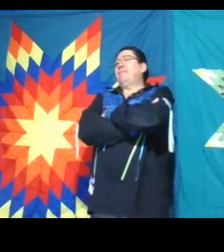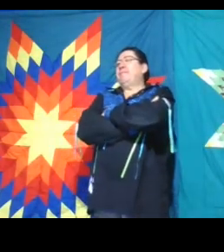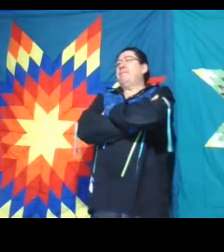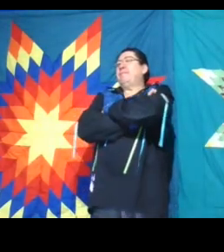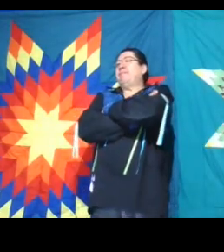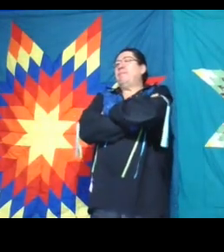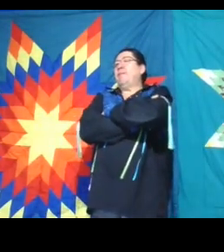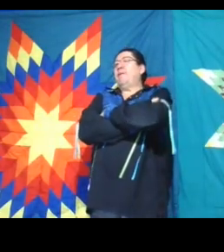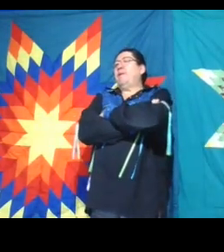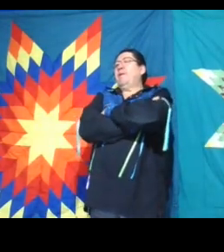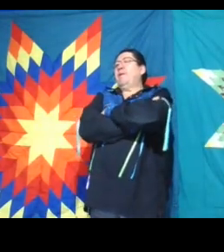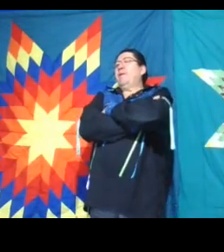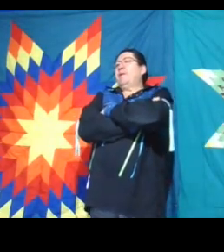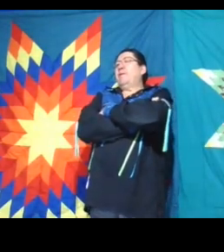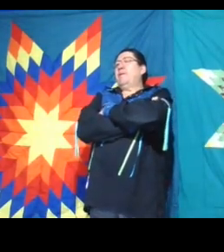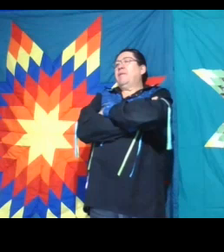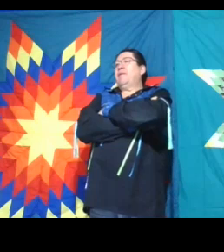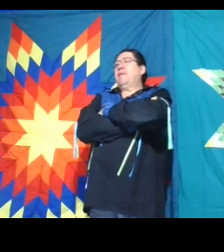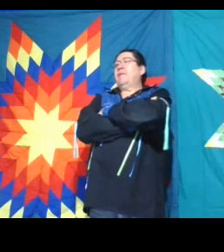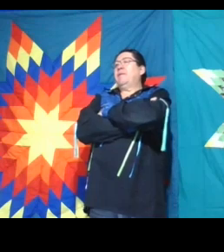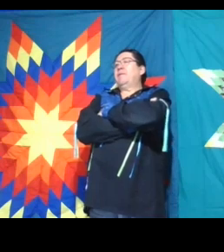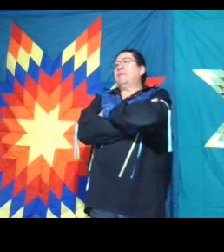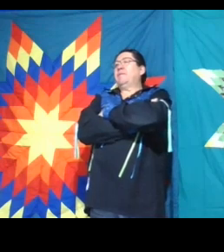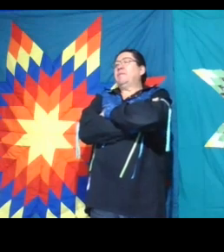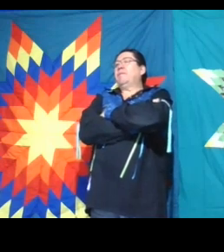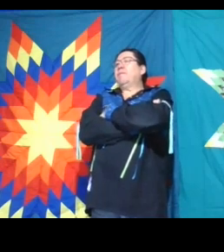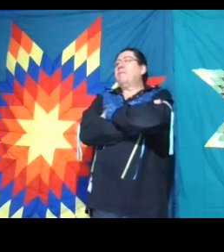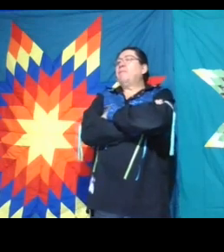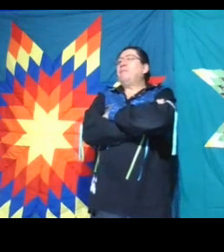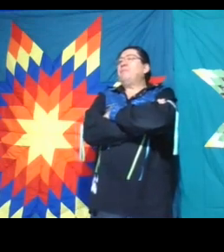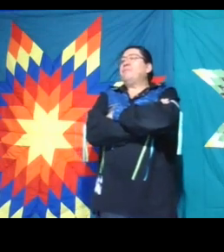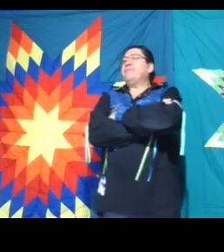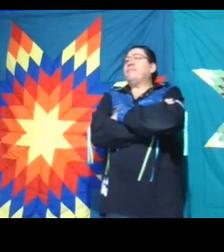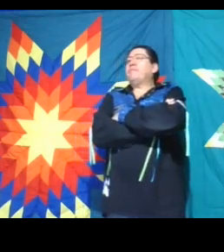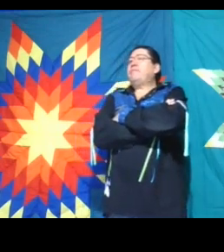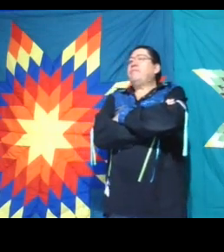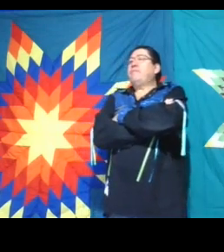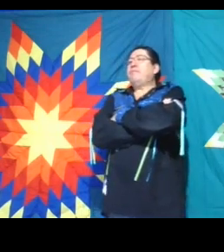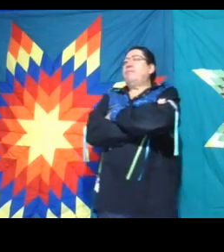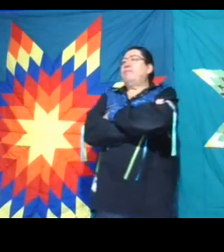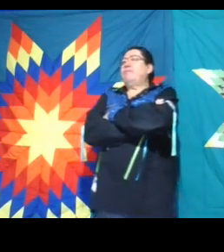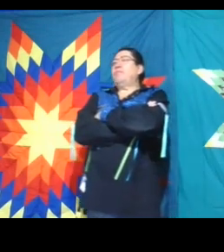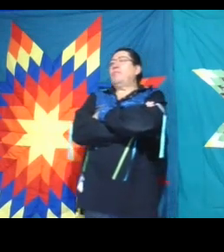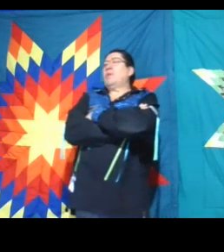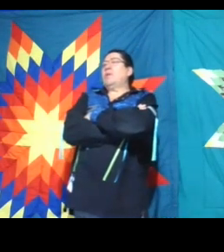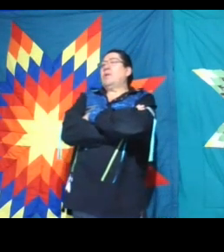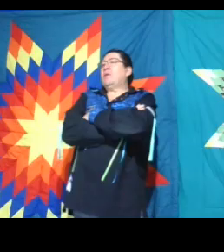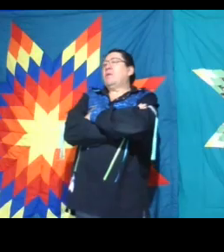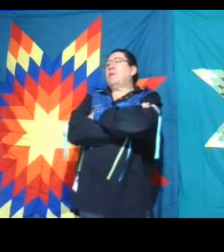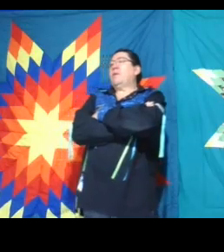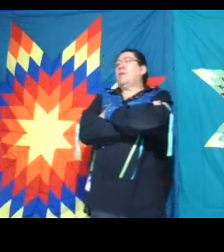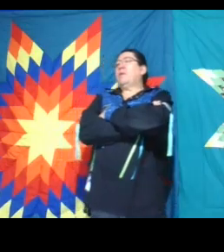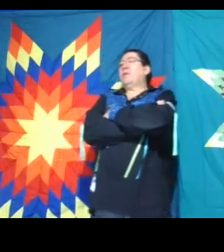link to this recording. And please do reach out to events@eco.ca. I'm sure, Brad, we're happy to share a PDF copy of the slides upon request if people